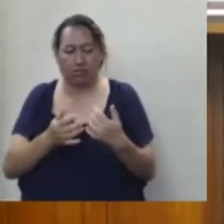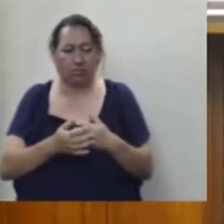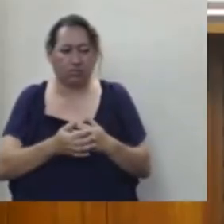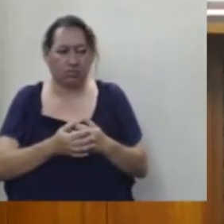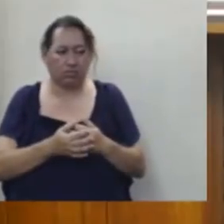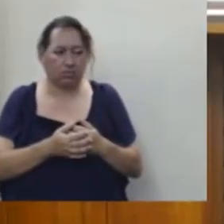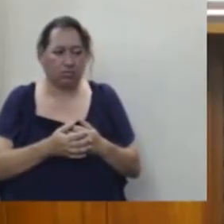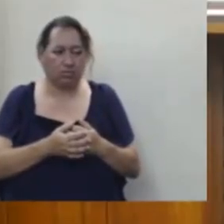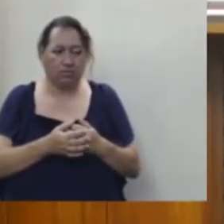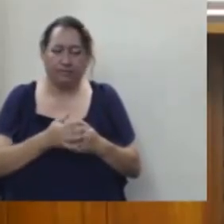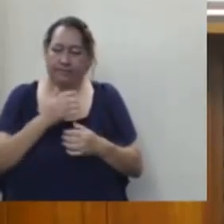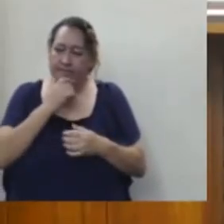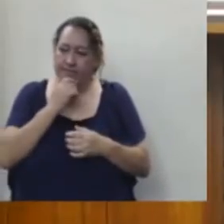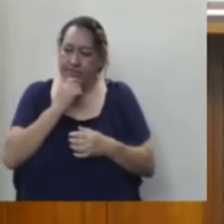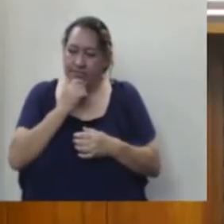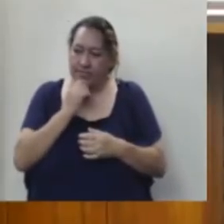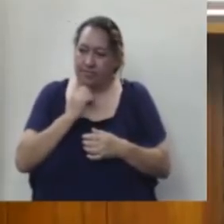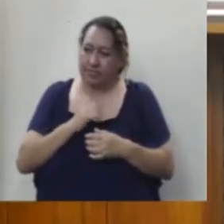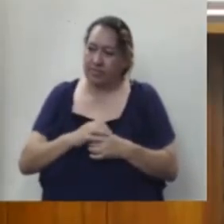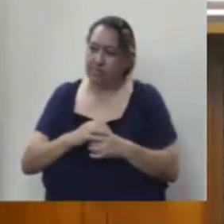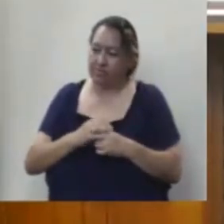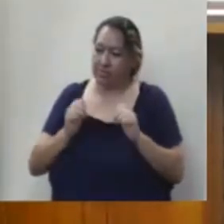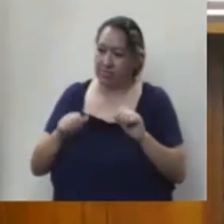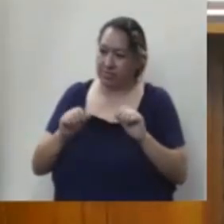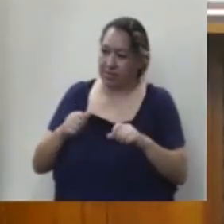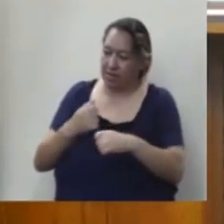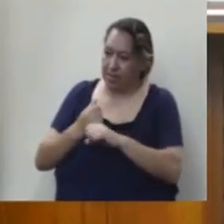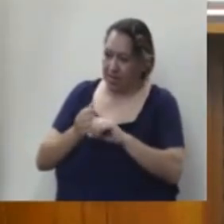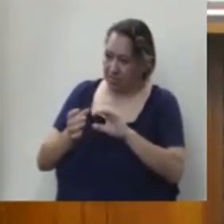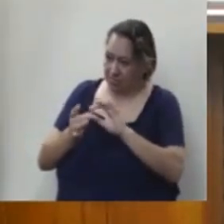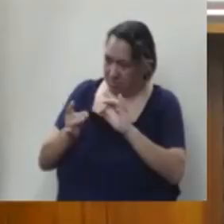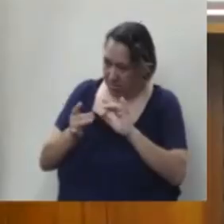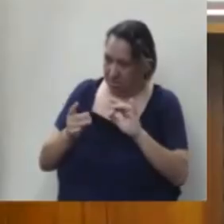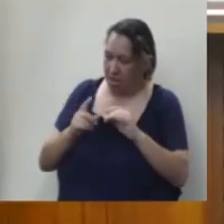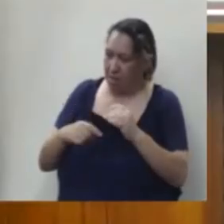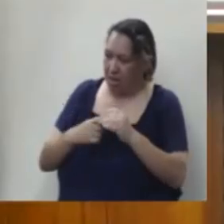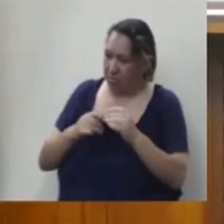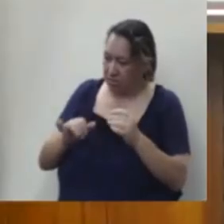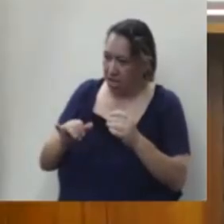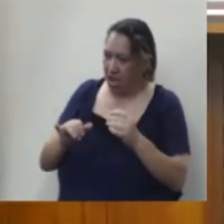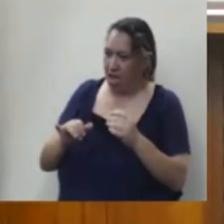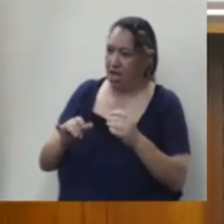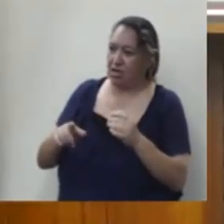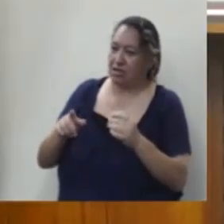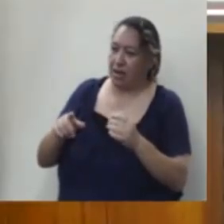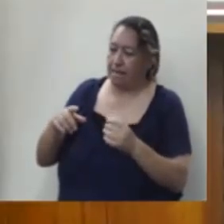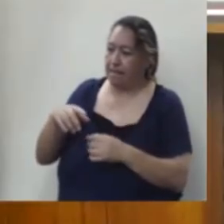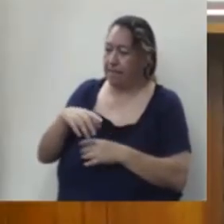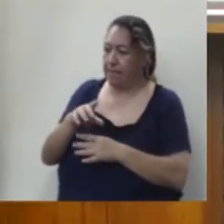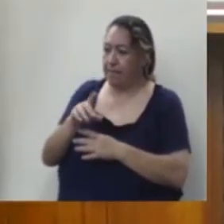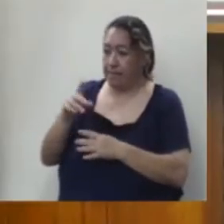So can I just make a comment about the differential pay? The differential pay isn't given to the